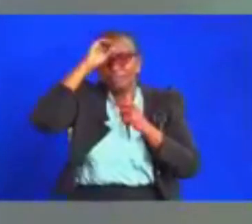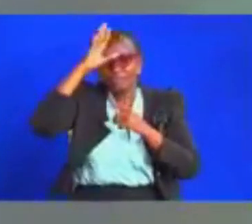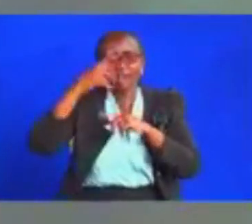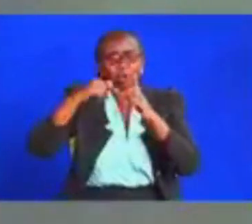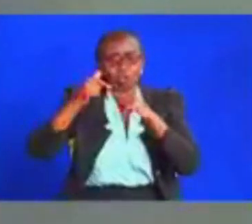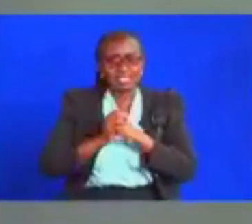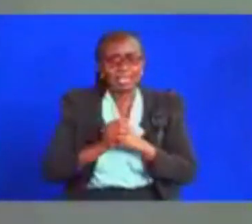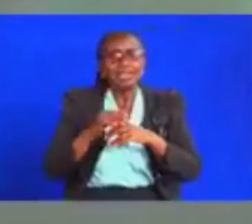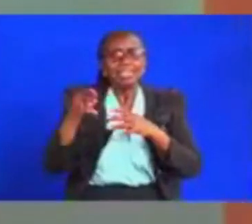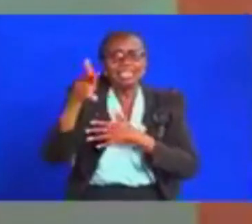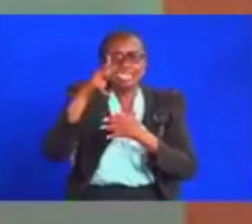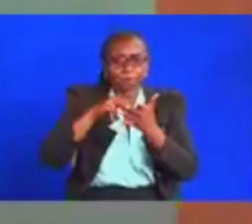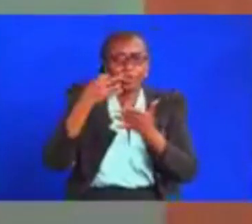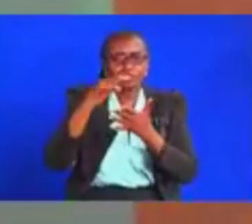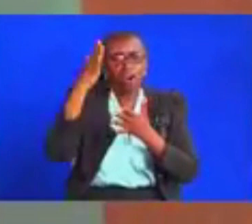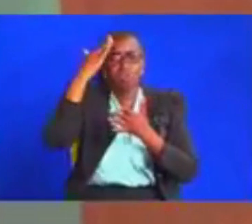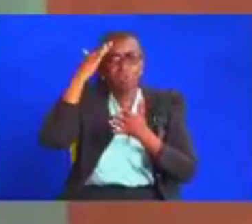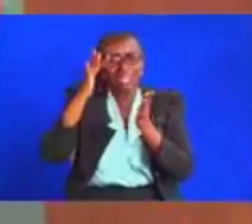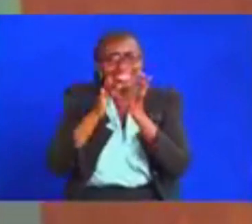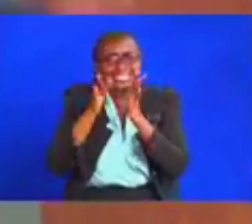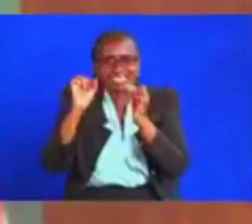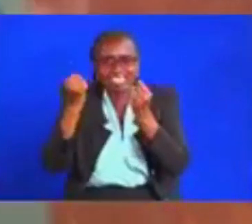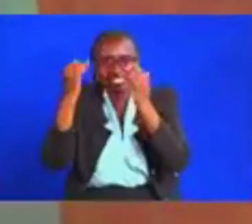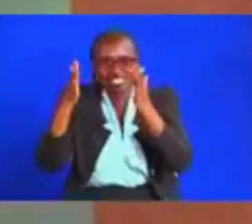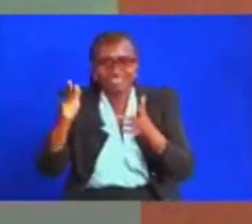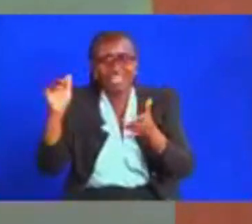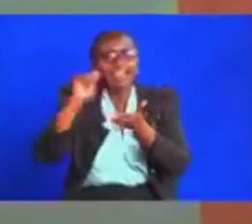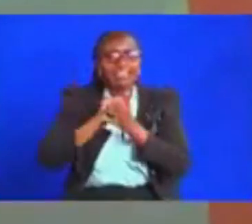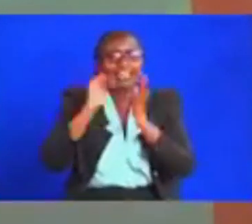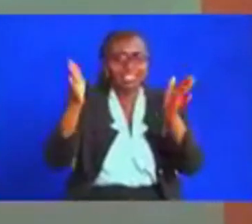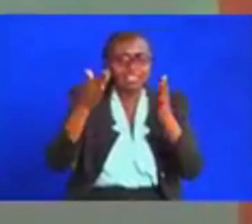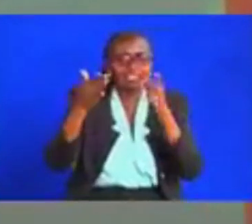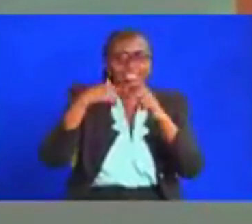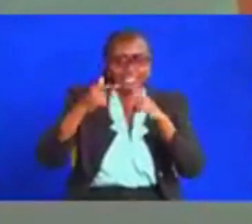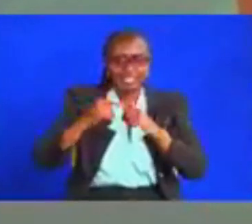at the point of revealing him as Savior that influence came.